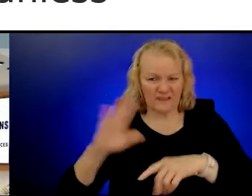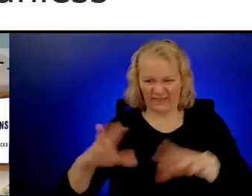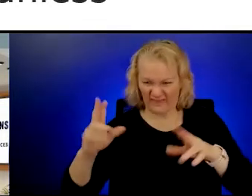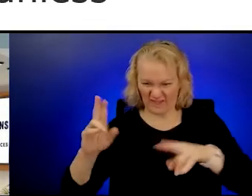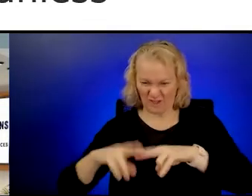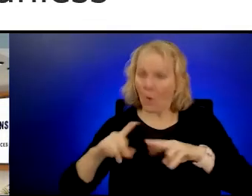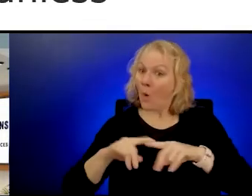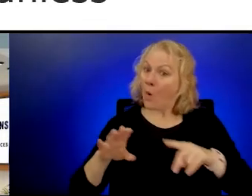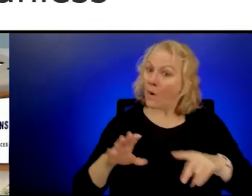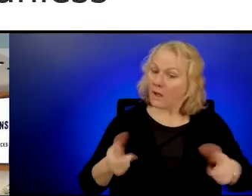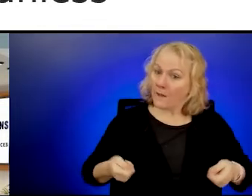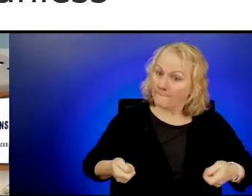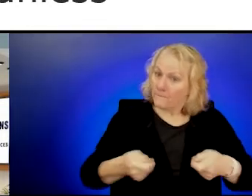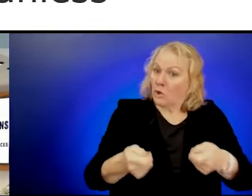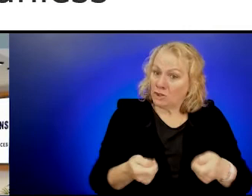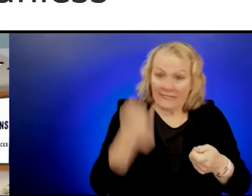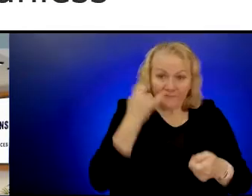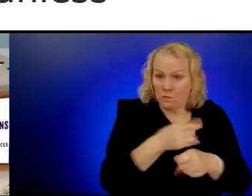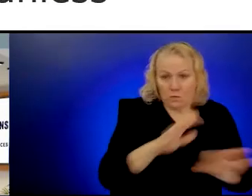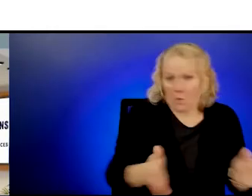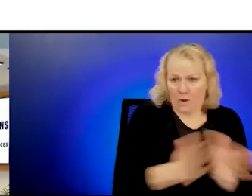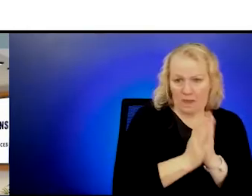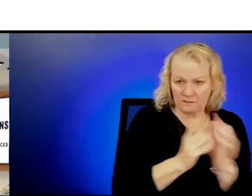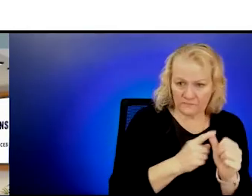push their chair unless you've asked them first.